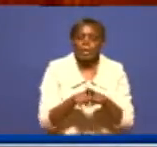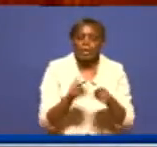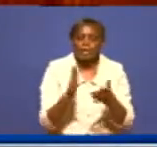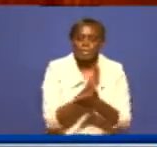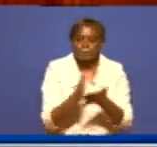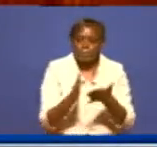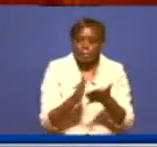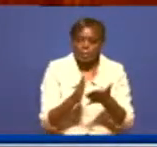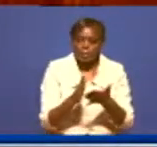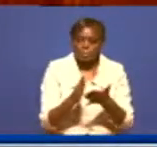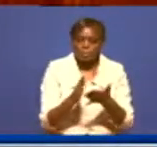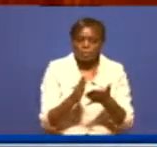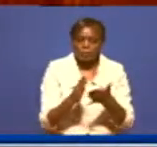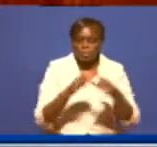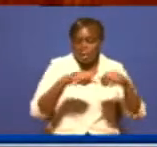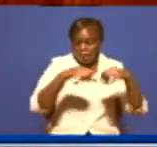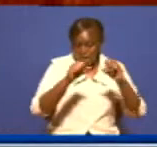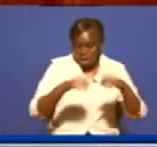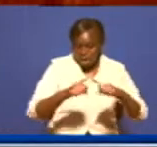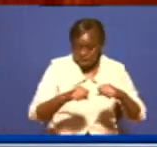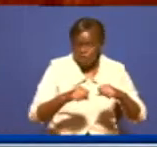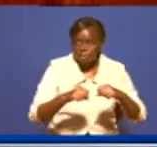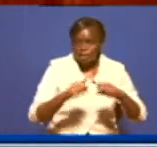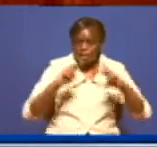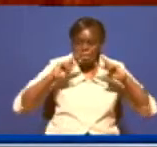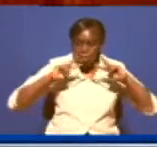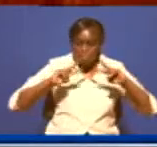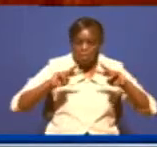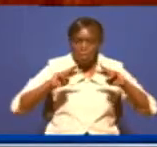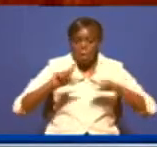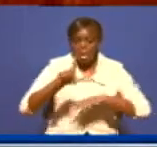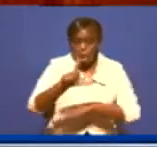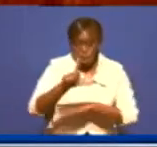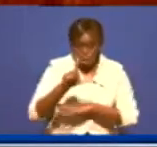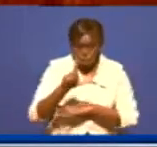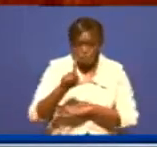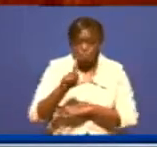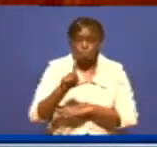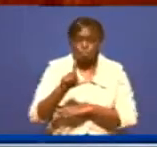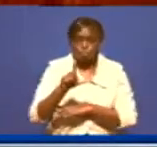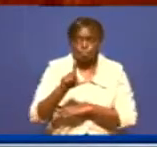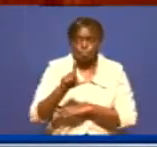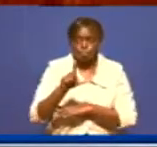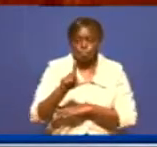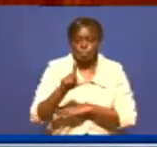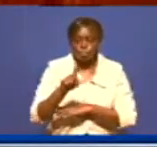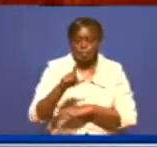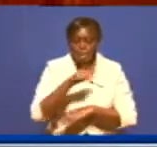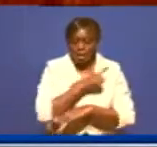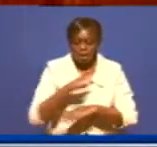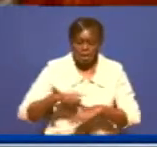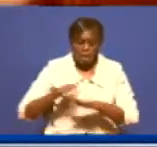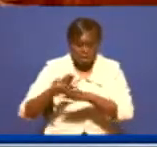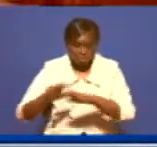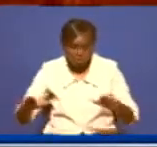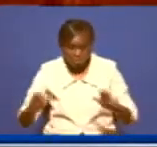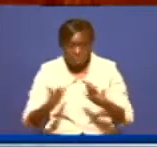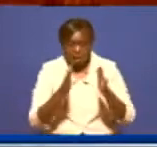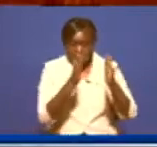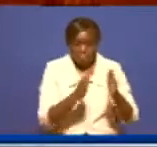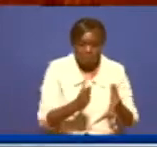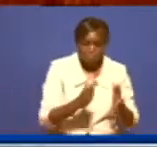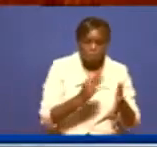the tenancy agreement, the piece of legislation that deals with this, like this, the landlord and tenancy, if it becomes an